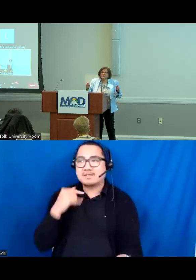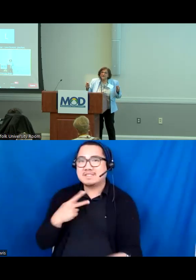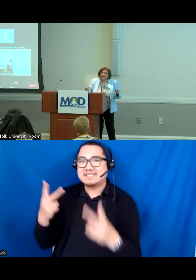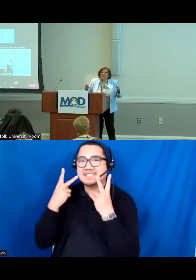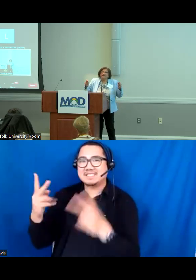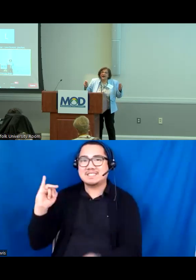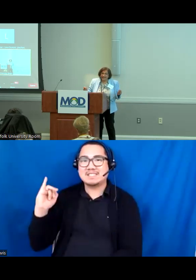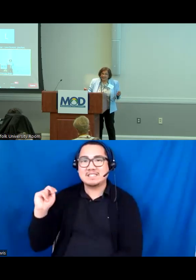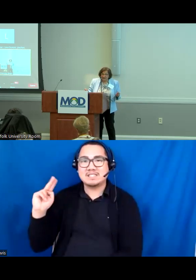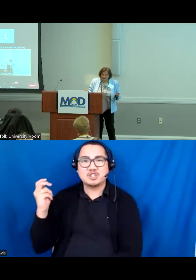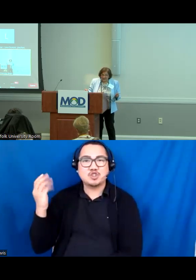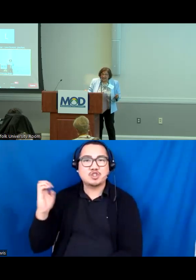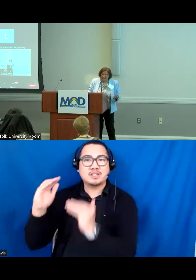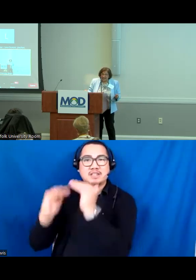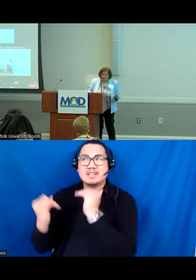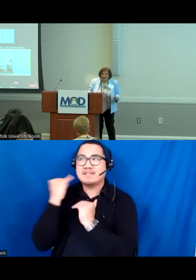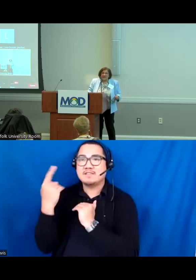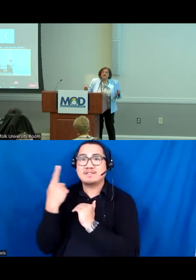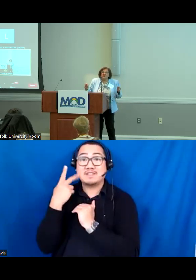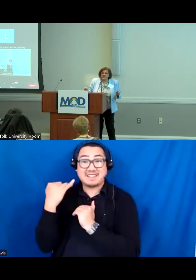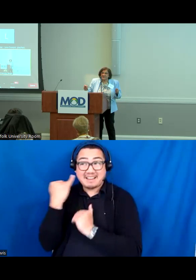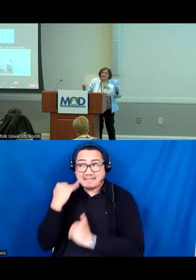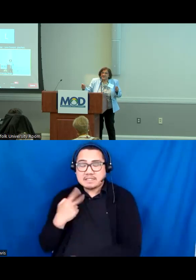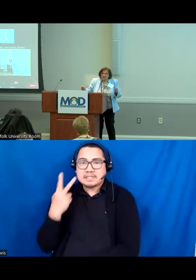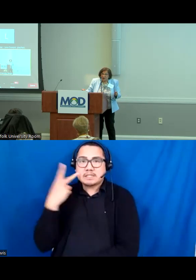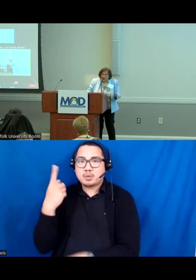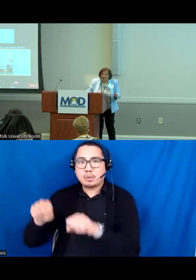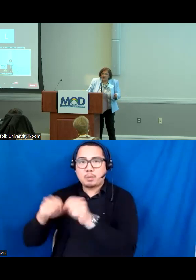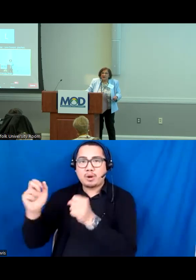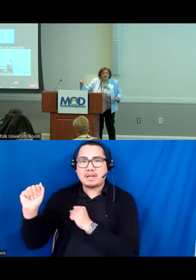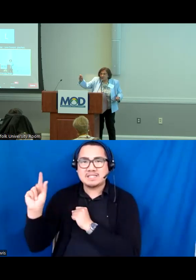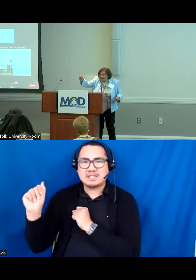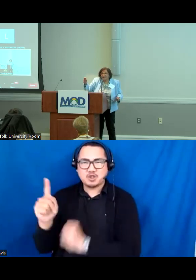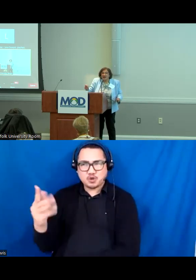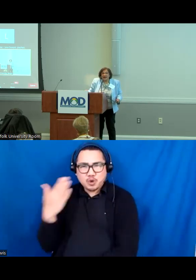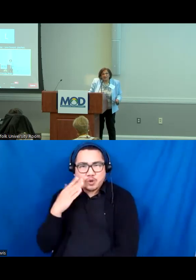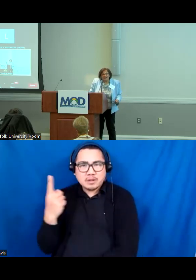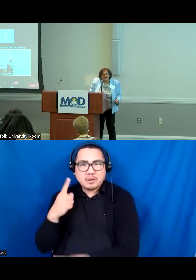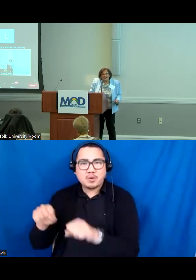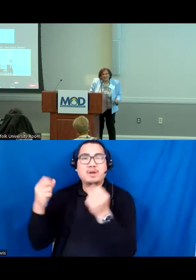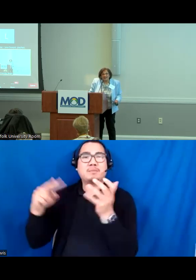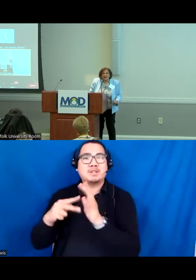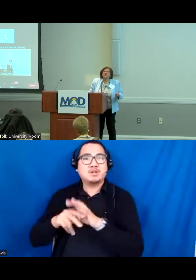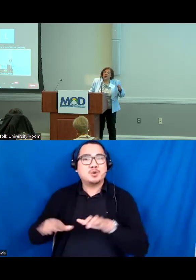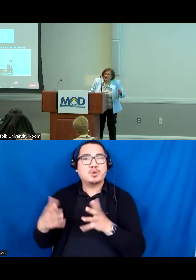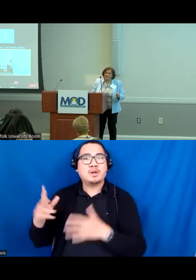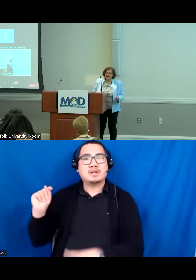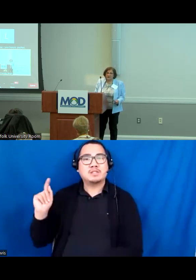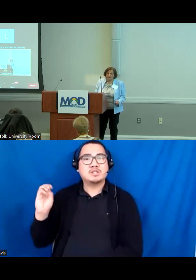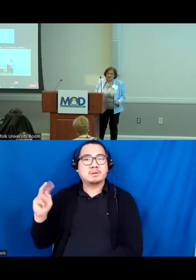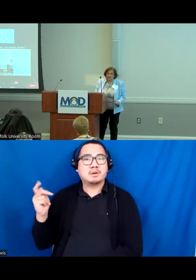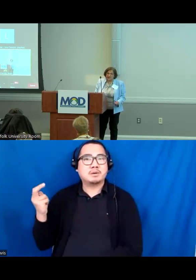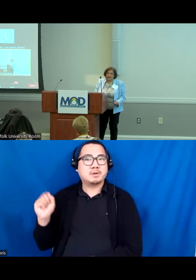you see violations of the ADA, and you know something is wrong, do like Tom Hopkins did. You document